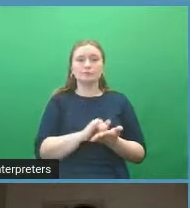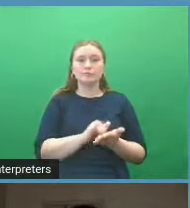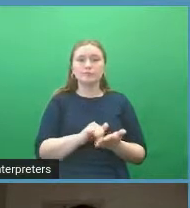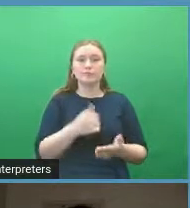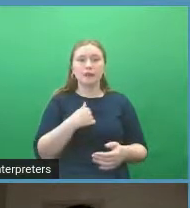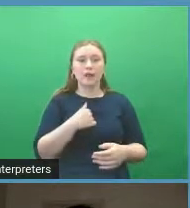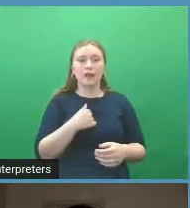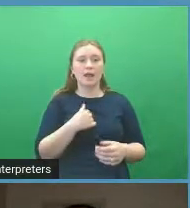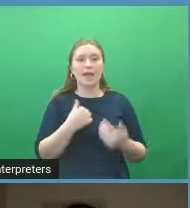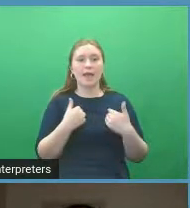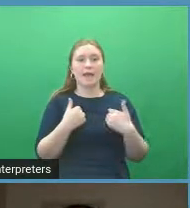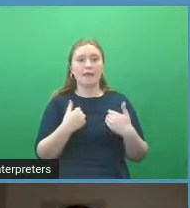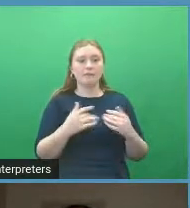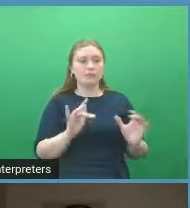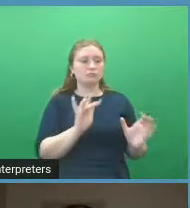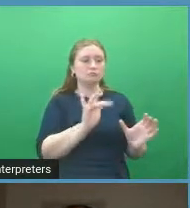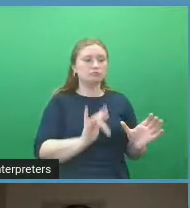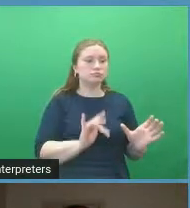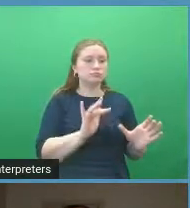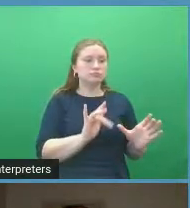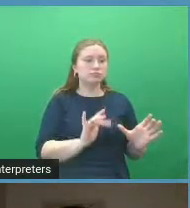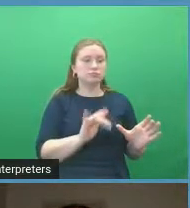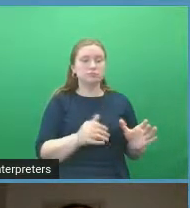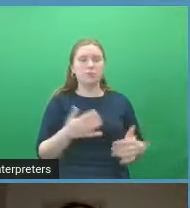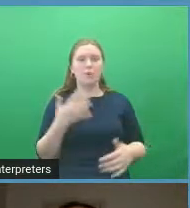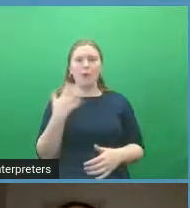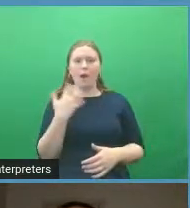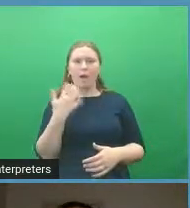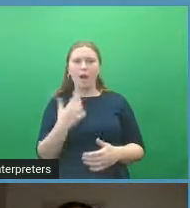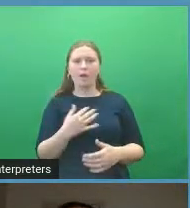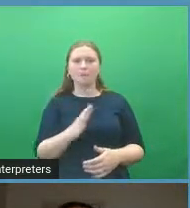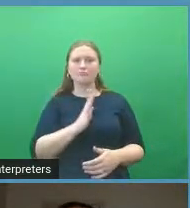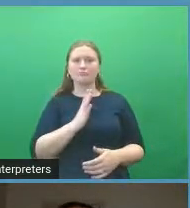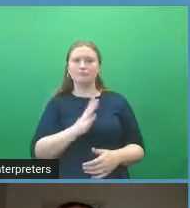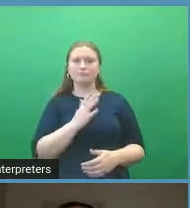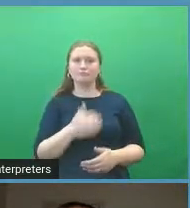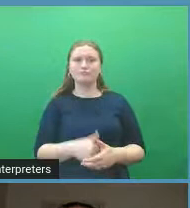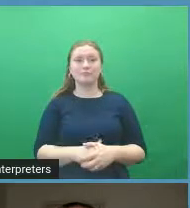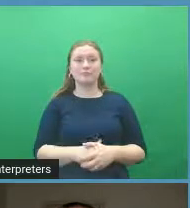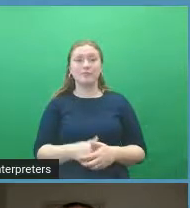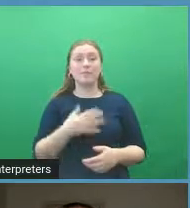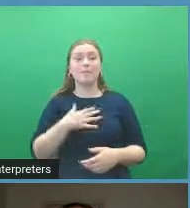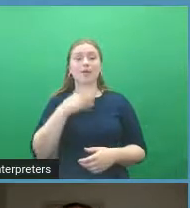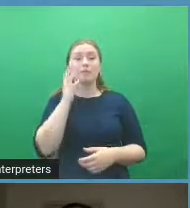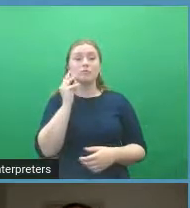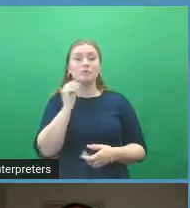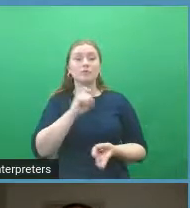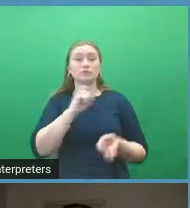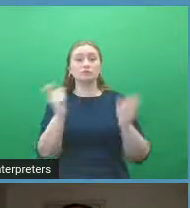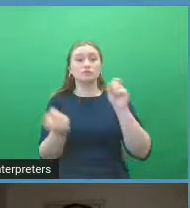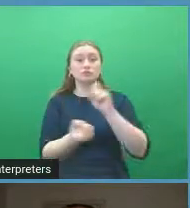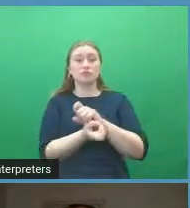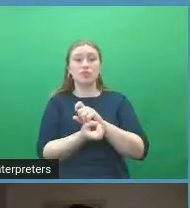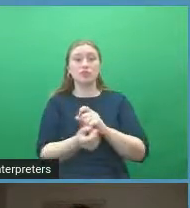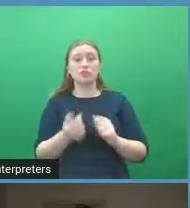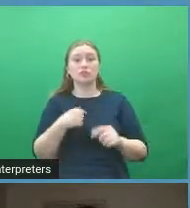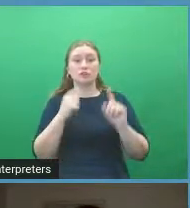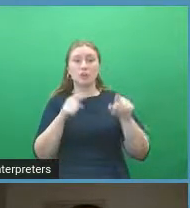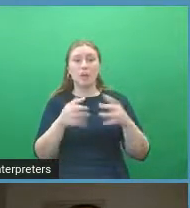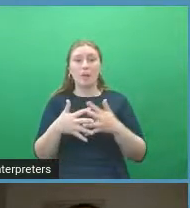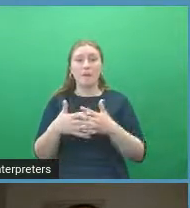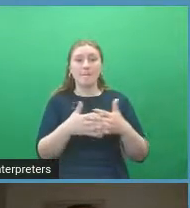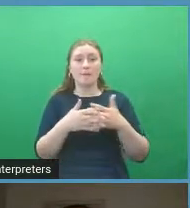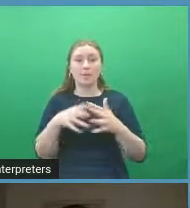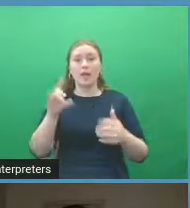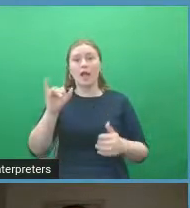that. That was very fancy to me. Experience TV really changed when I saw American Idol in the early aughts.